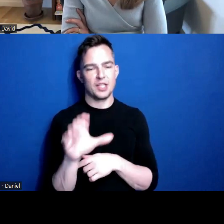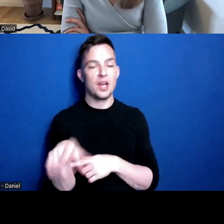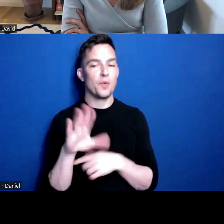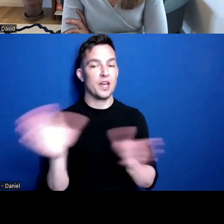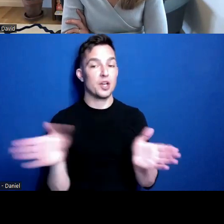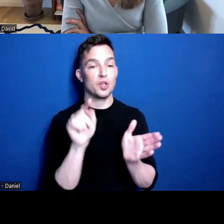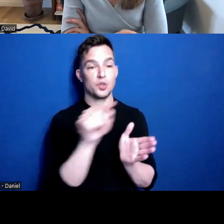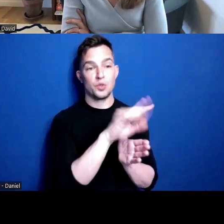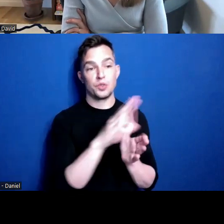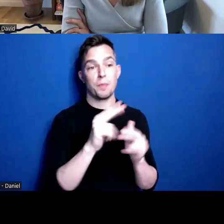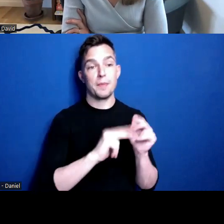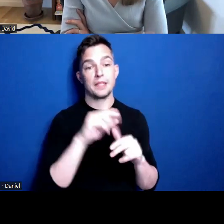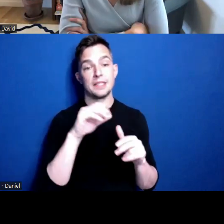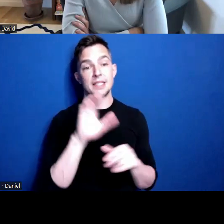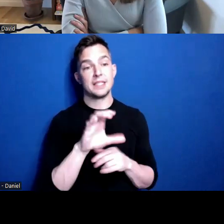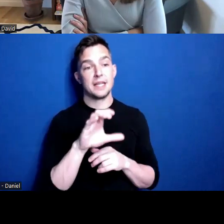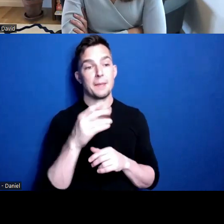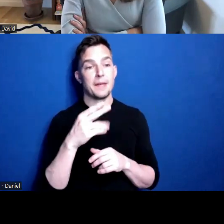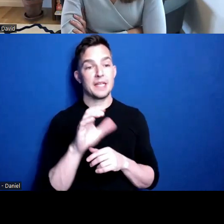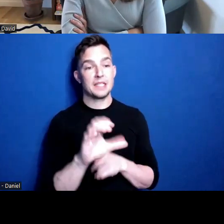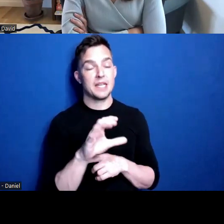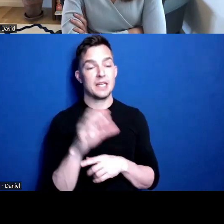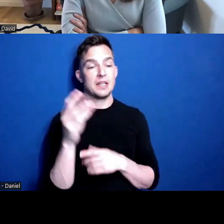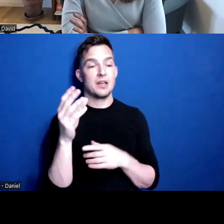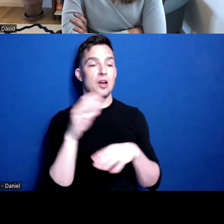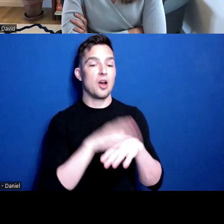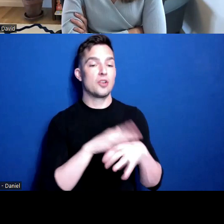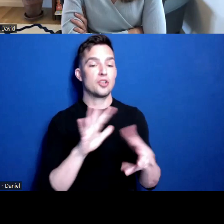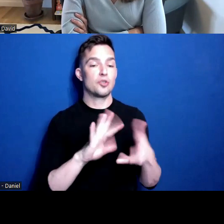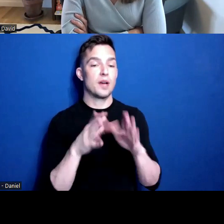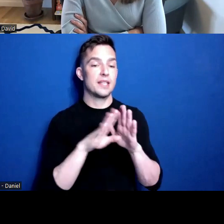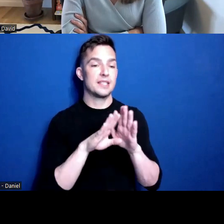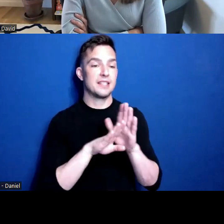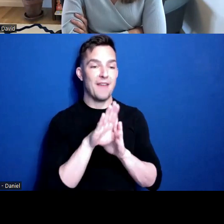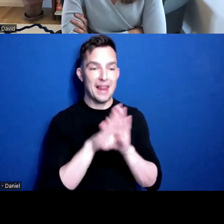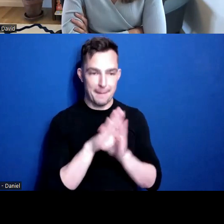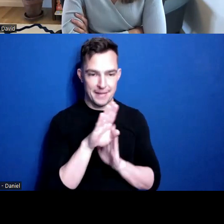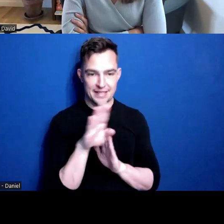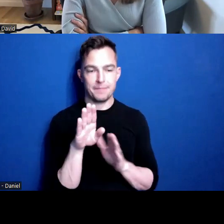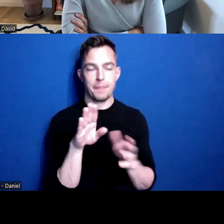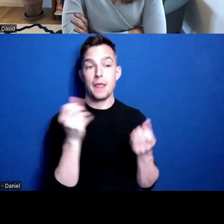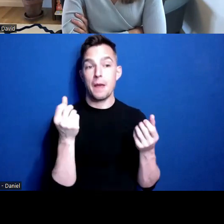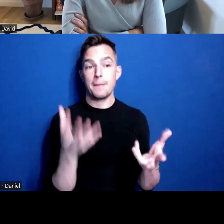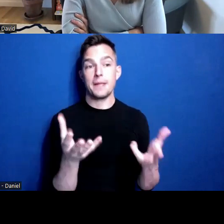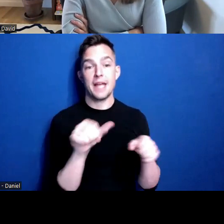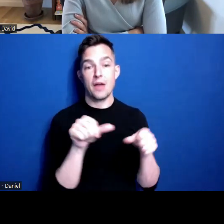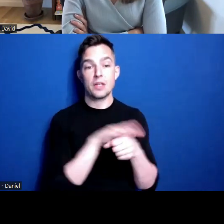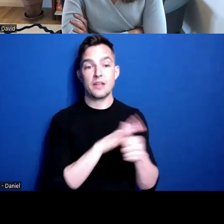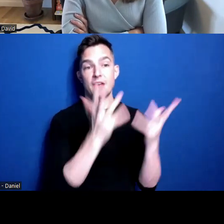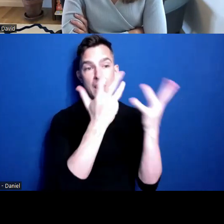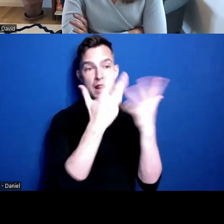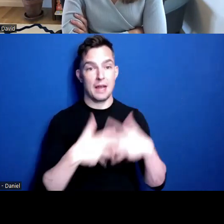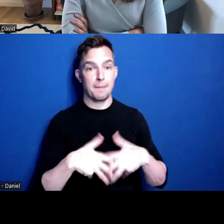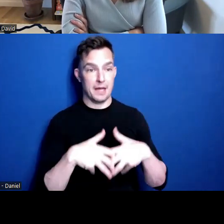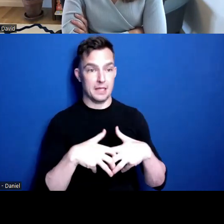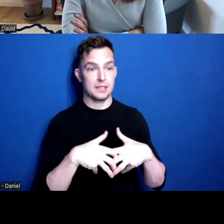build CCBHCs into their thinking on crisis system development. So many areas of alignment and